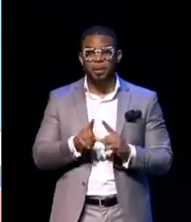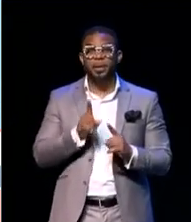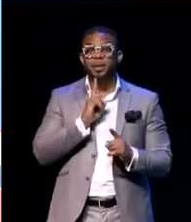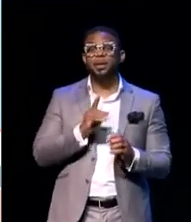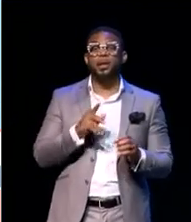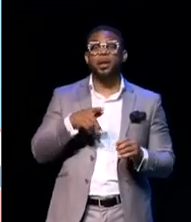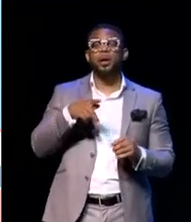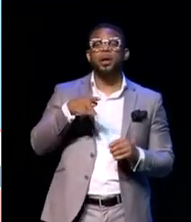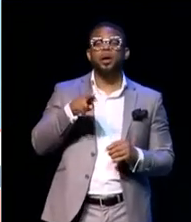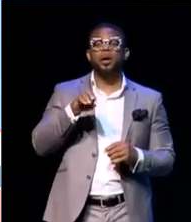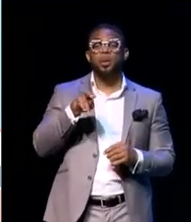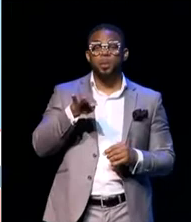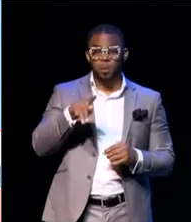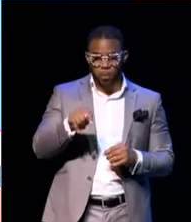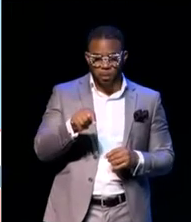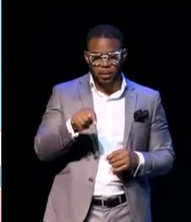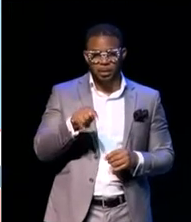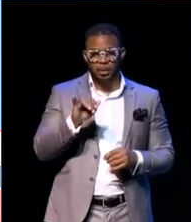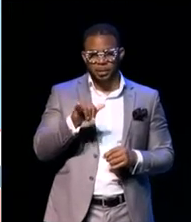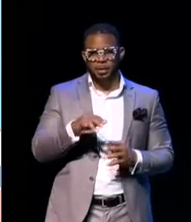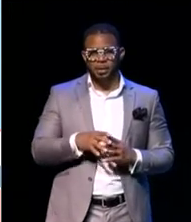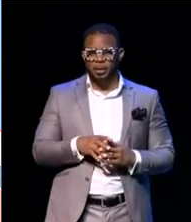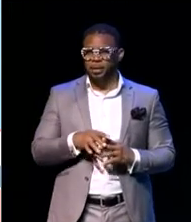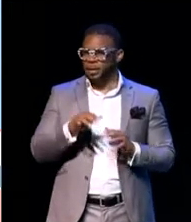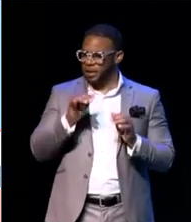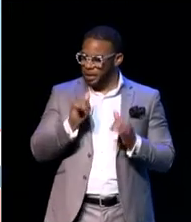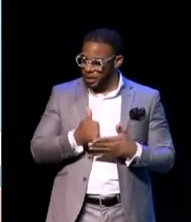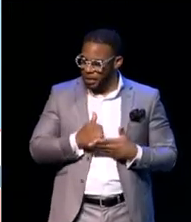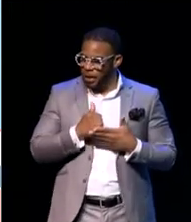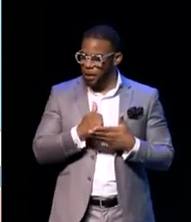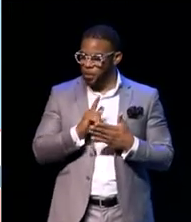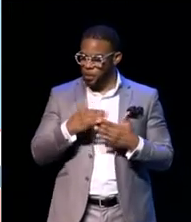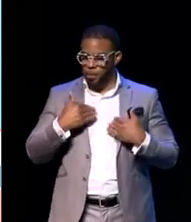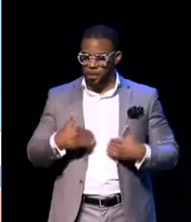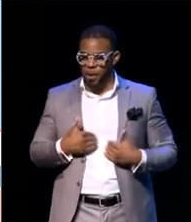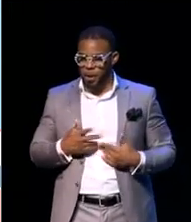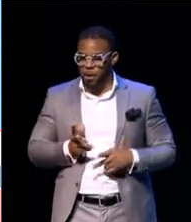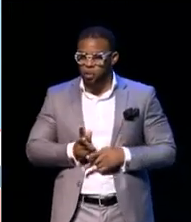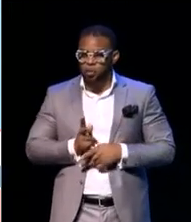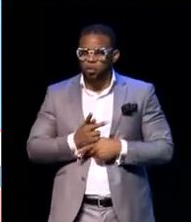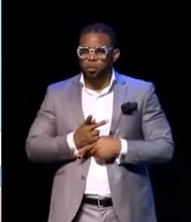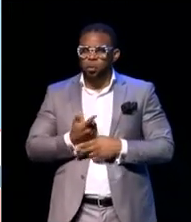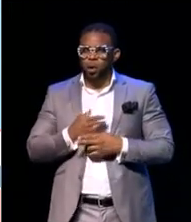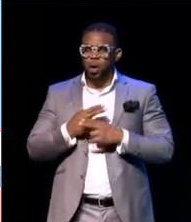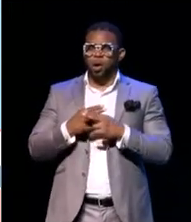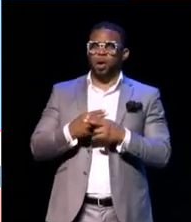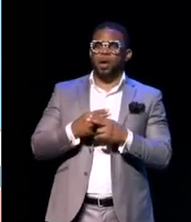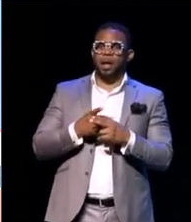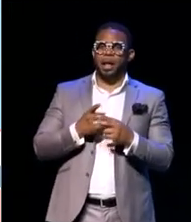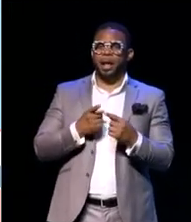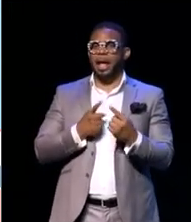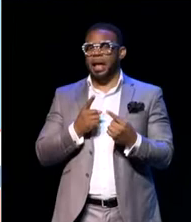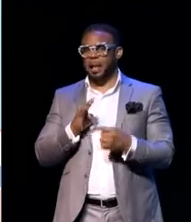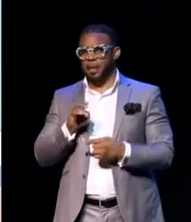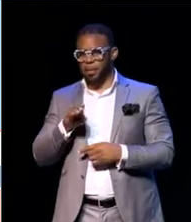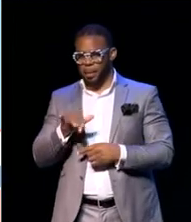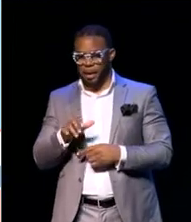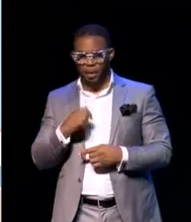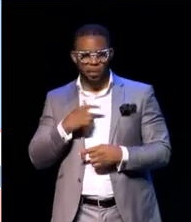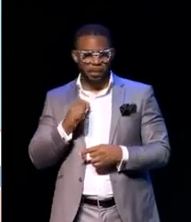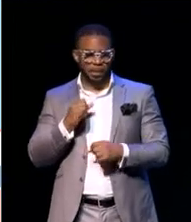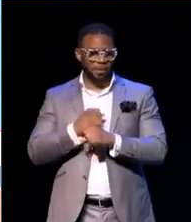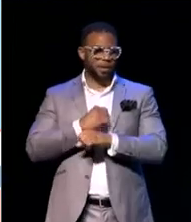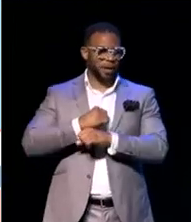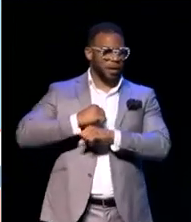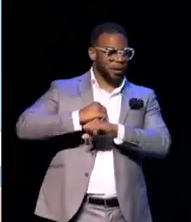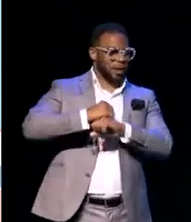there's a protein that can help your body produce what are called antibodies that we need to